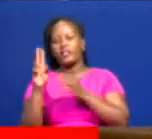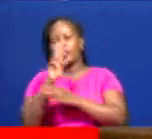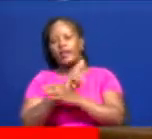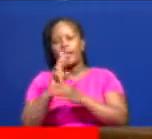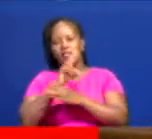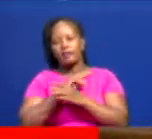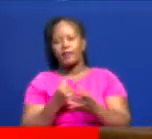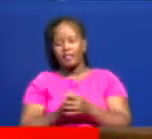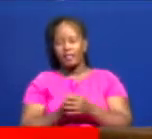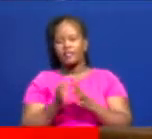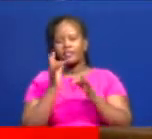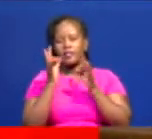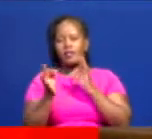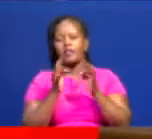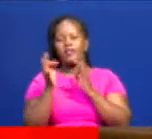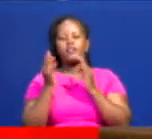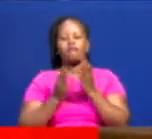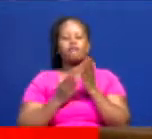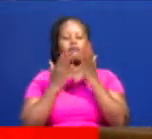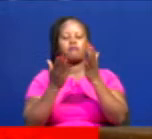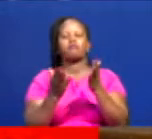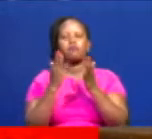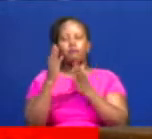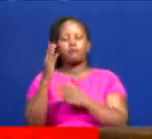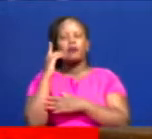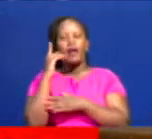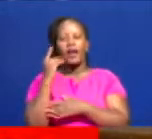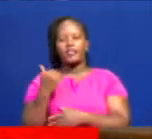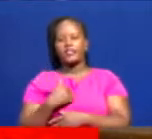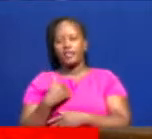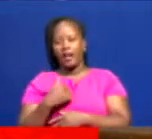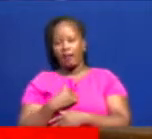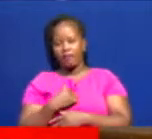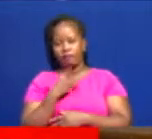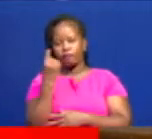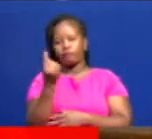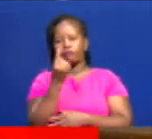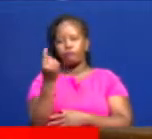if the Appropriations Act only has